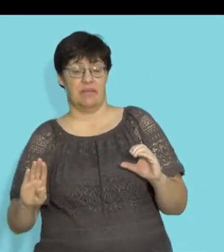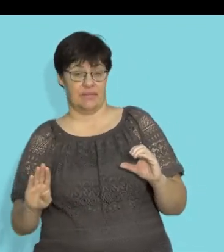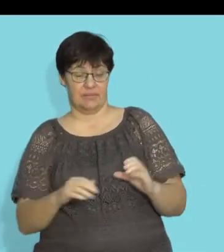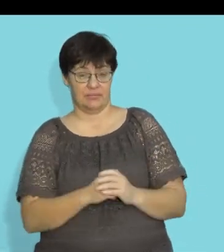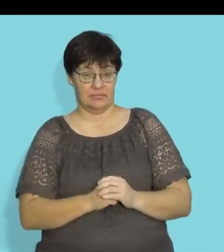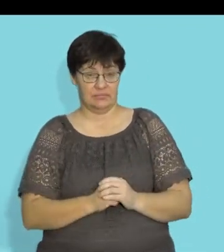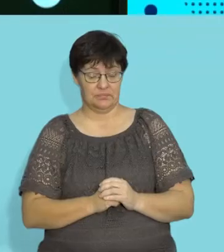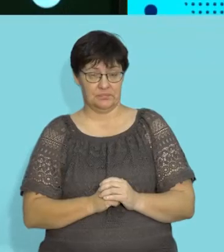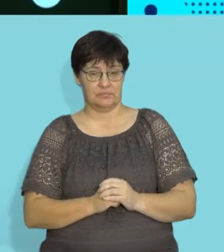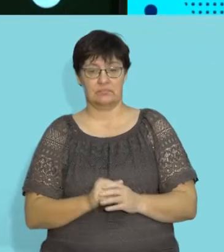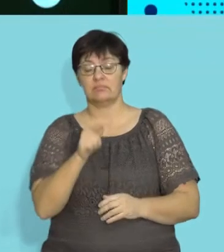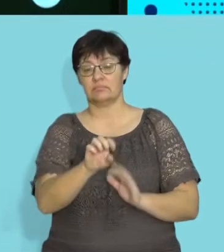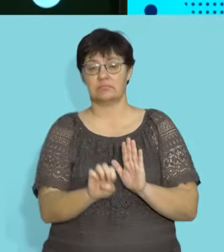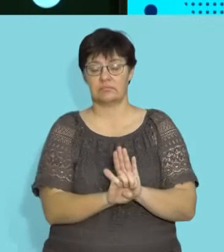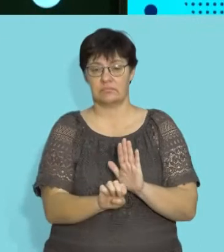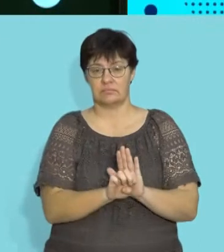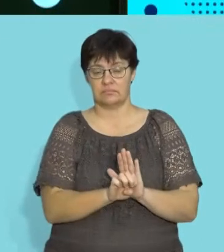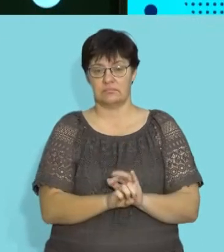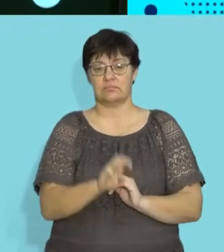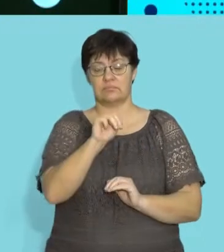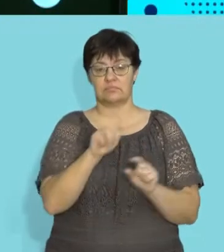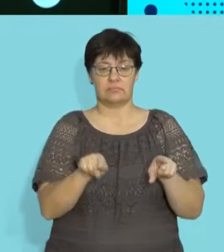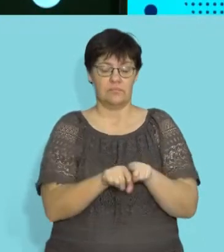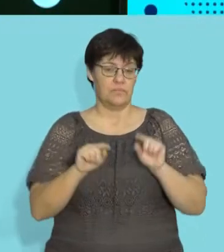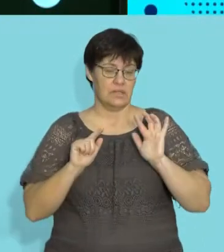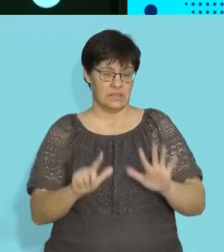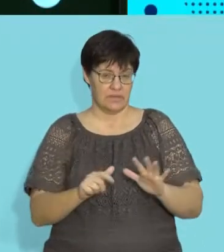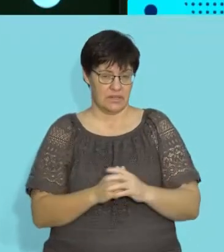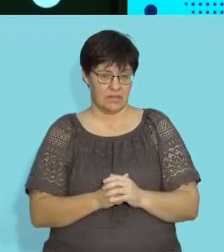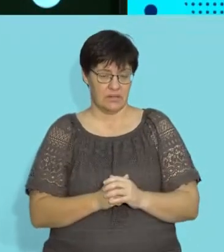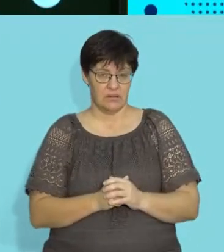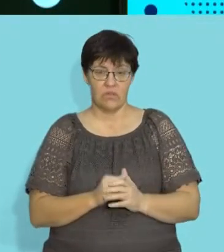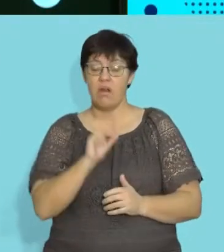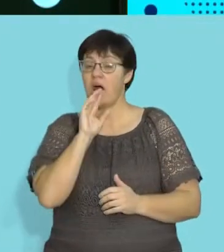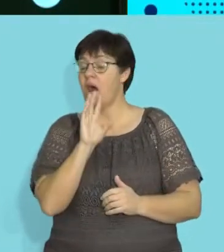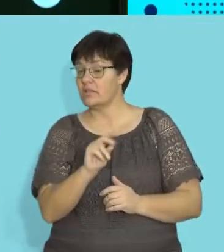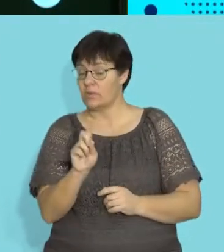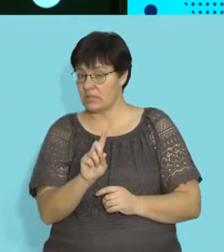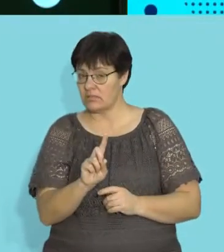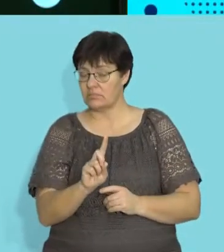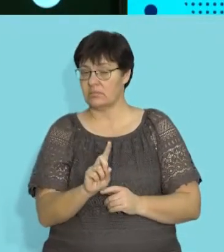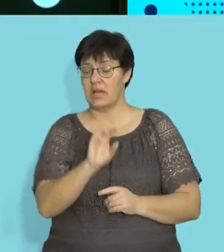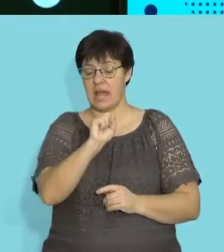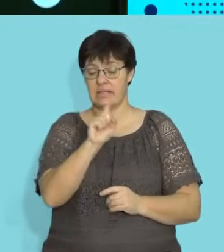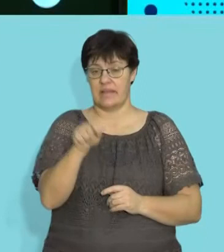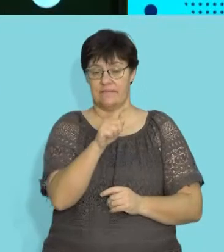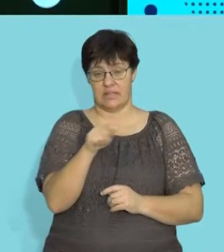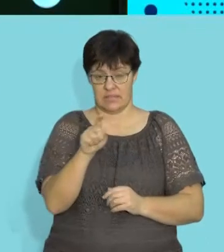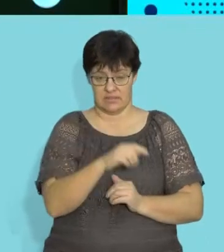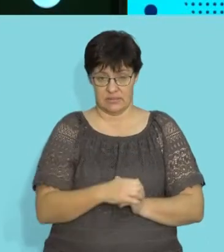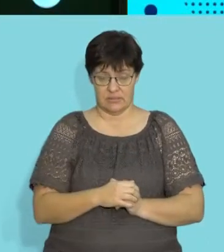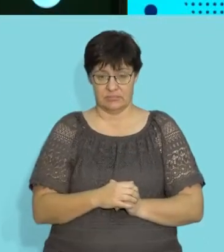beginning. For this example, m is equal to 7, and I've been asked to calculate the sum to